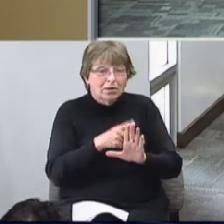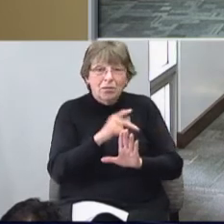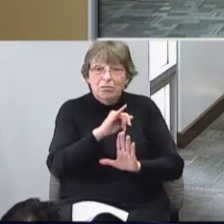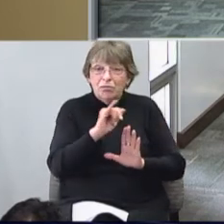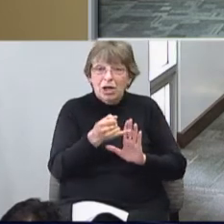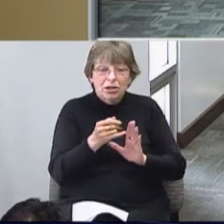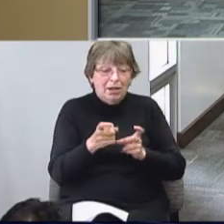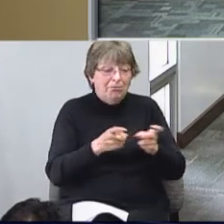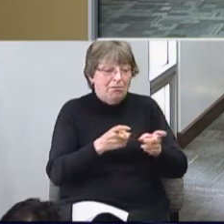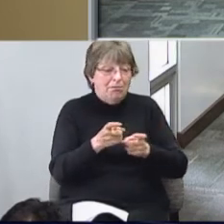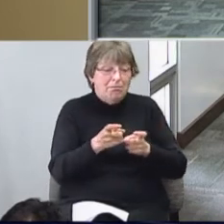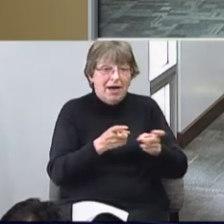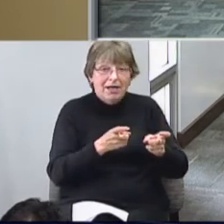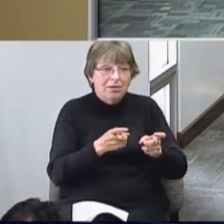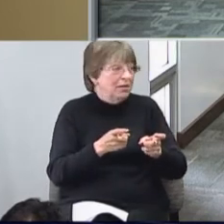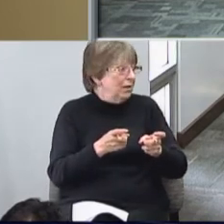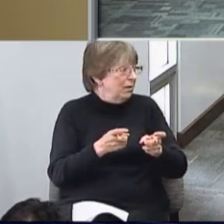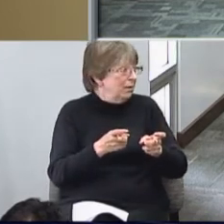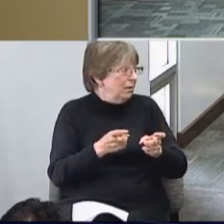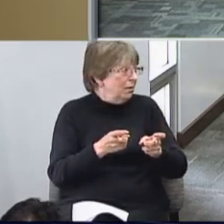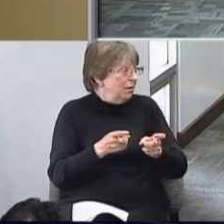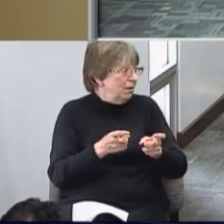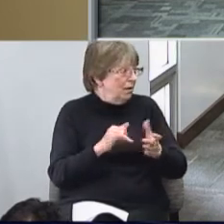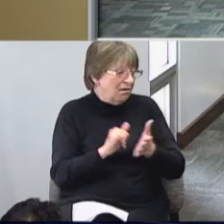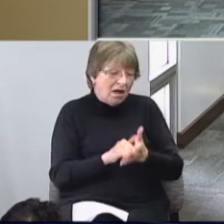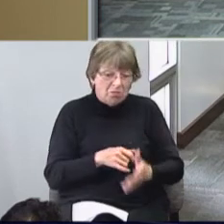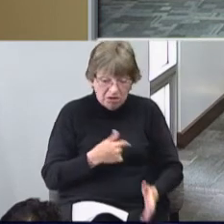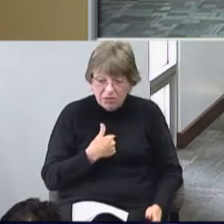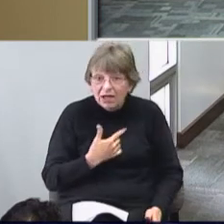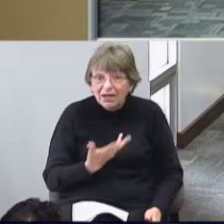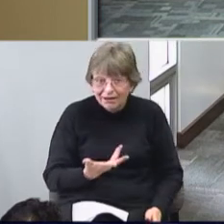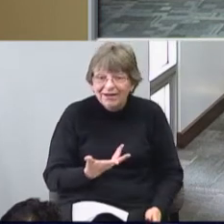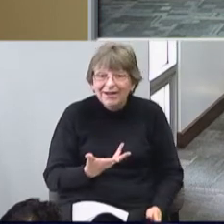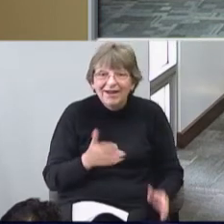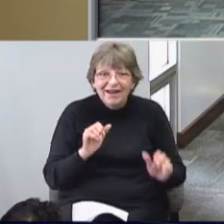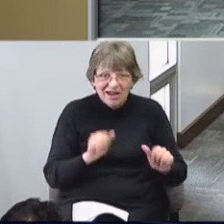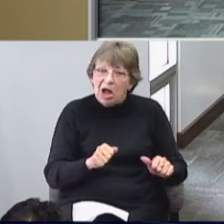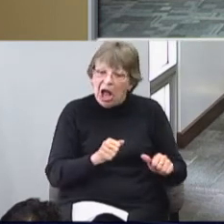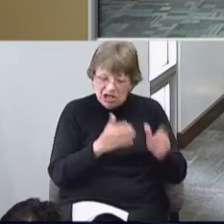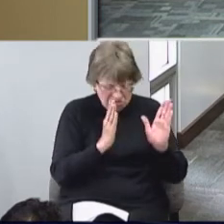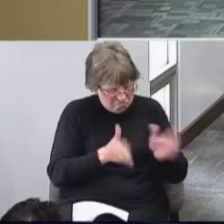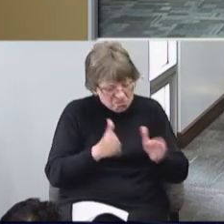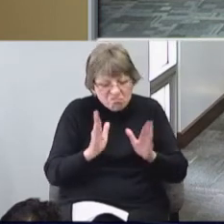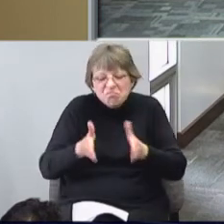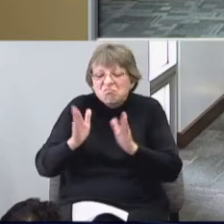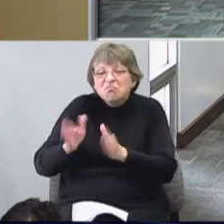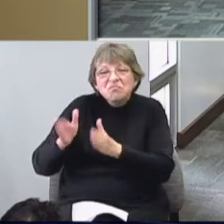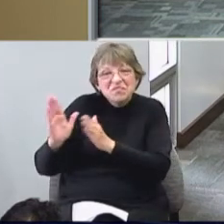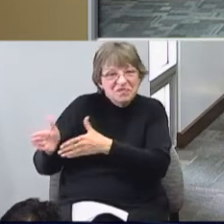organization, it's me. Right. And so I can organize